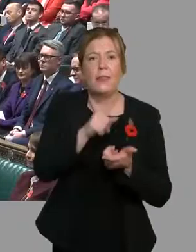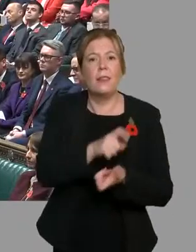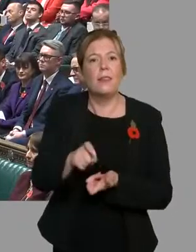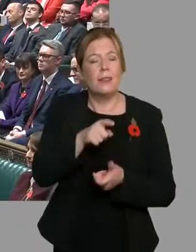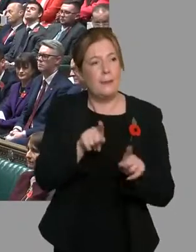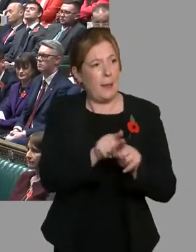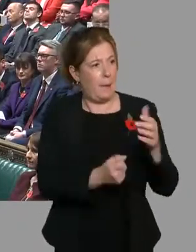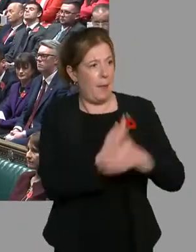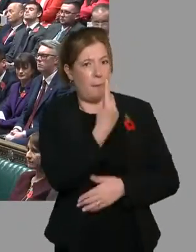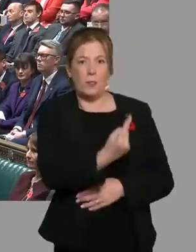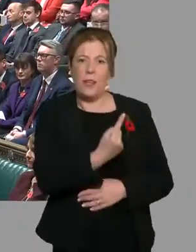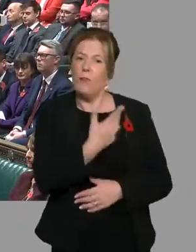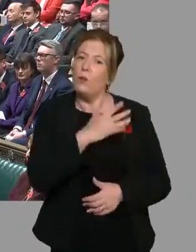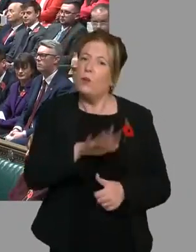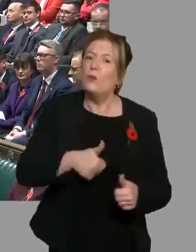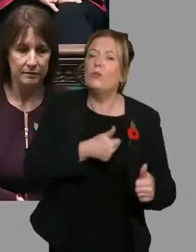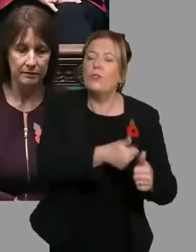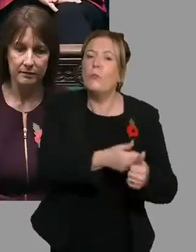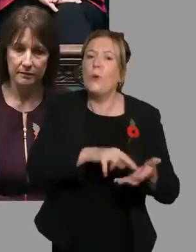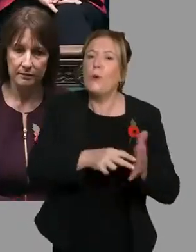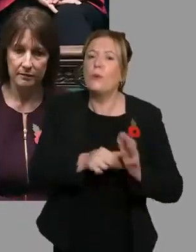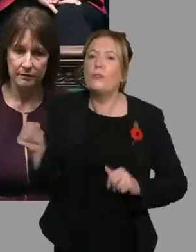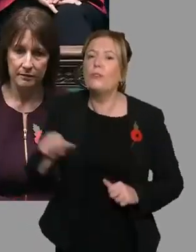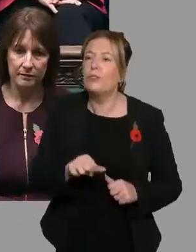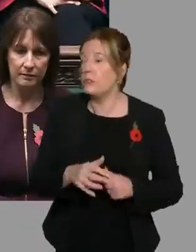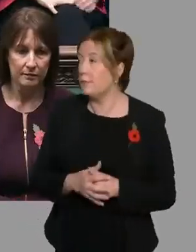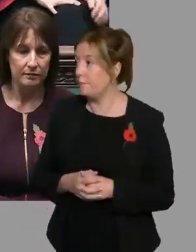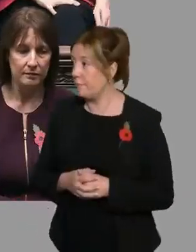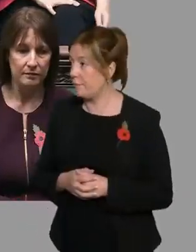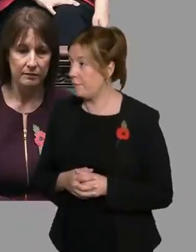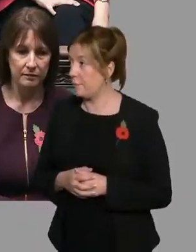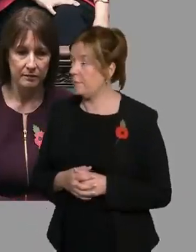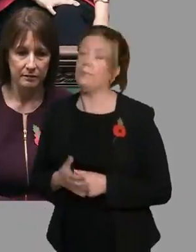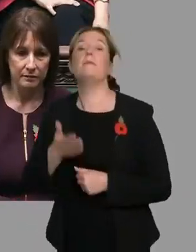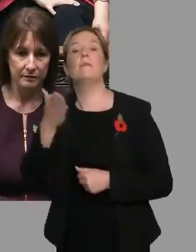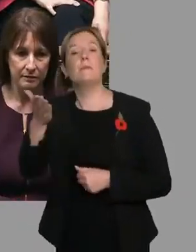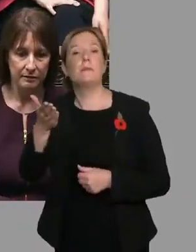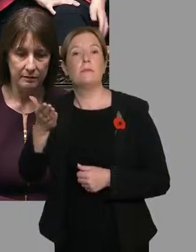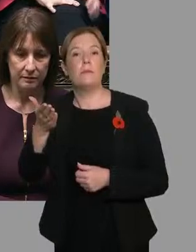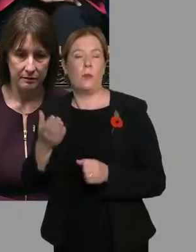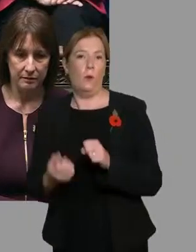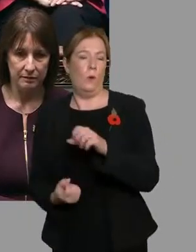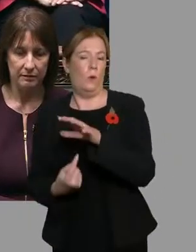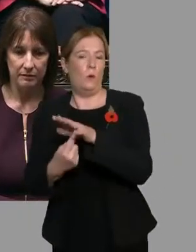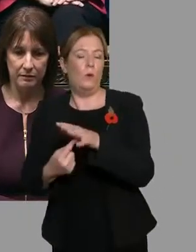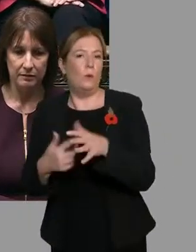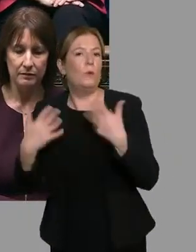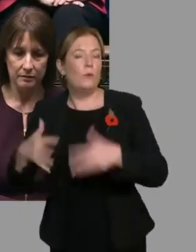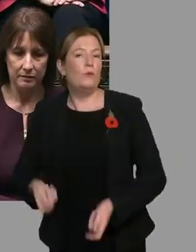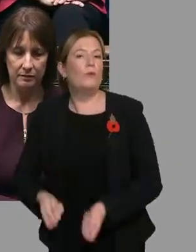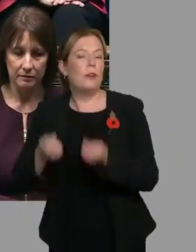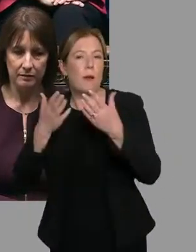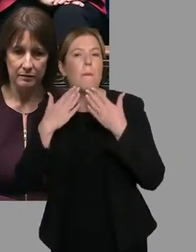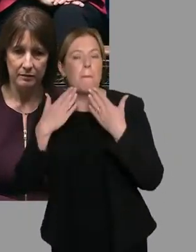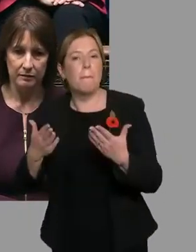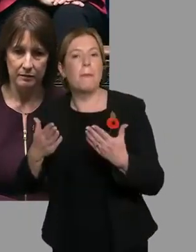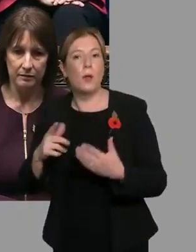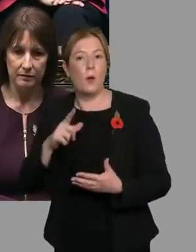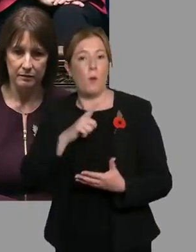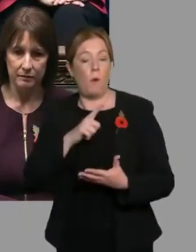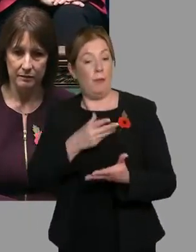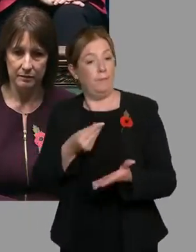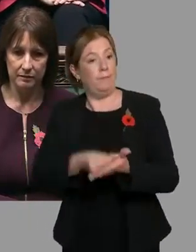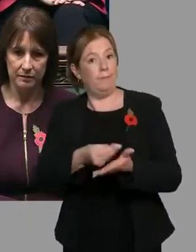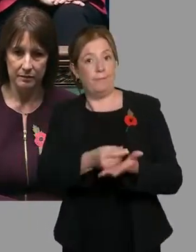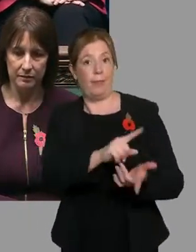Well, I thank my honourable friend for raising this really important issue, because economic abuse has a devastating impact on